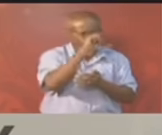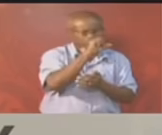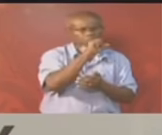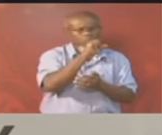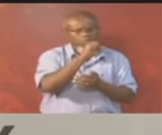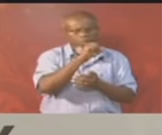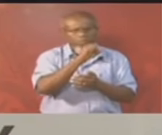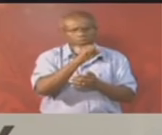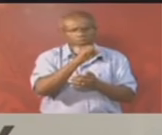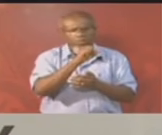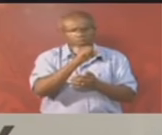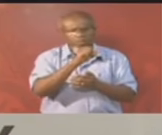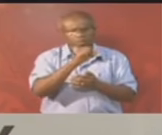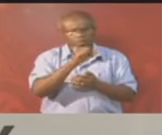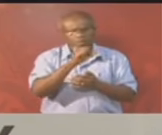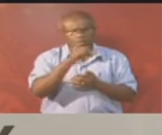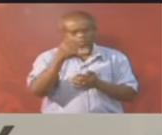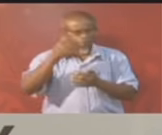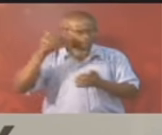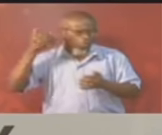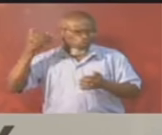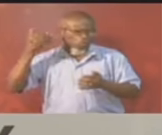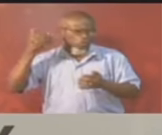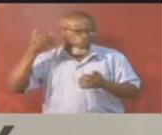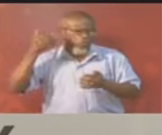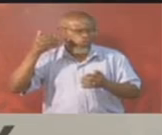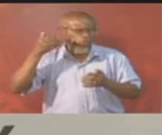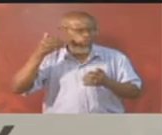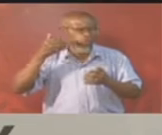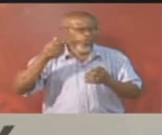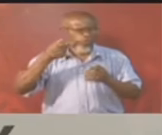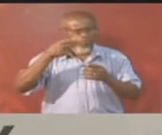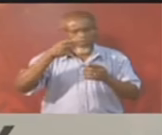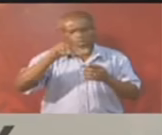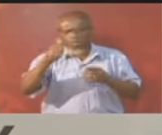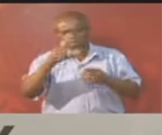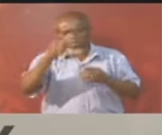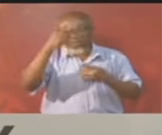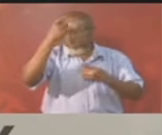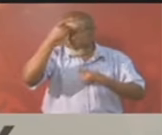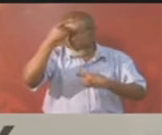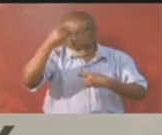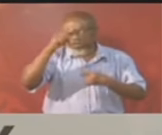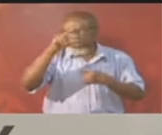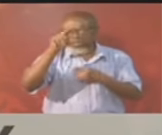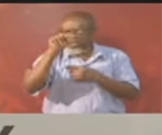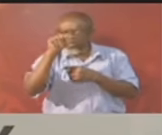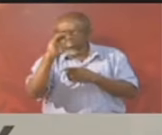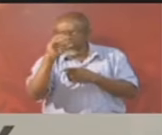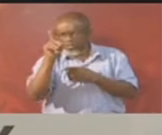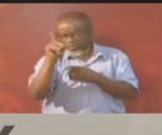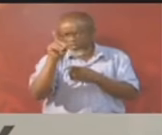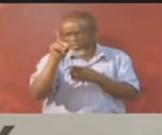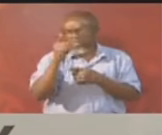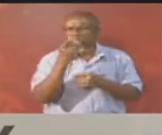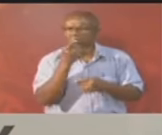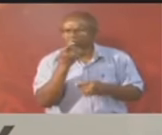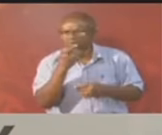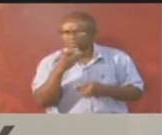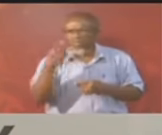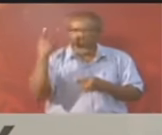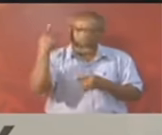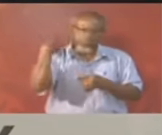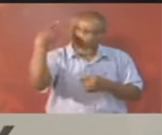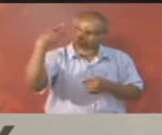on comorbidities, etc., has remained largely the same, with the diabetes and hypertension and chronic kidney disease